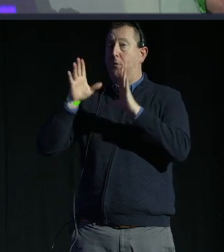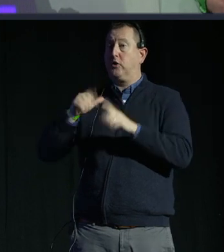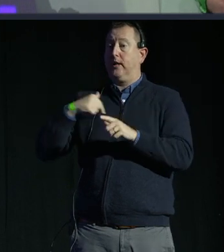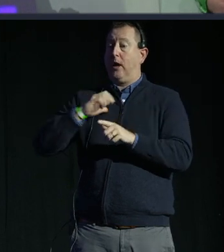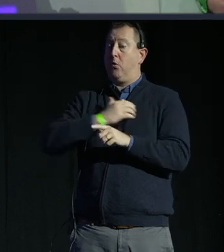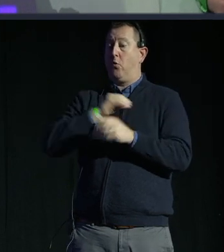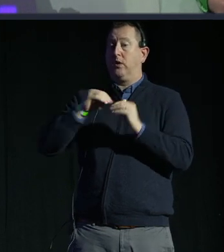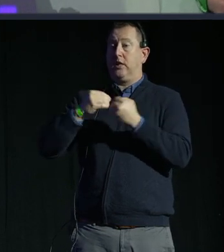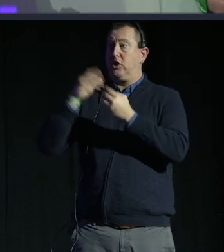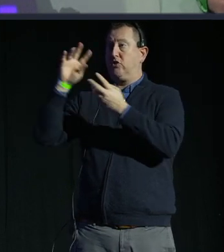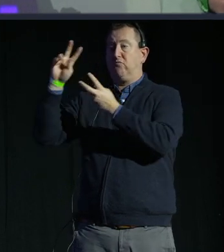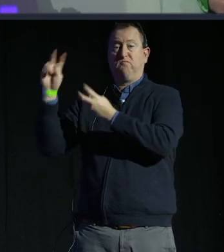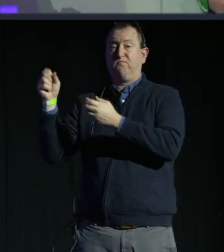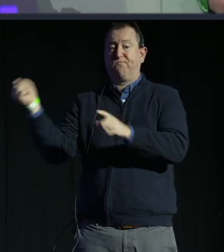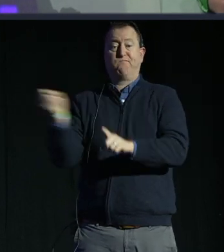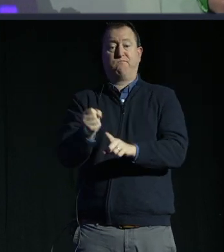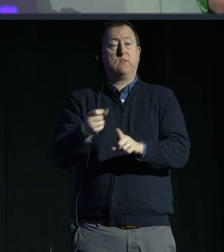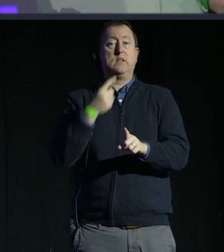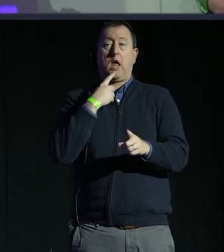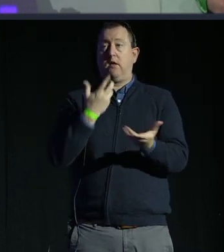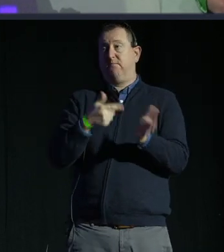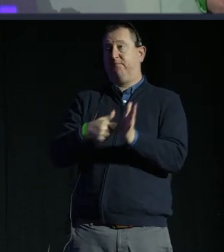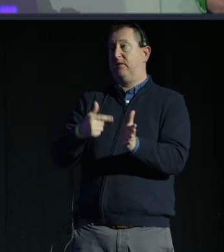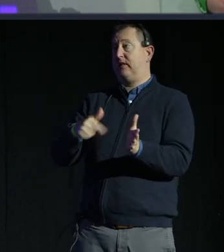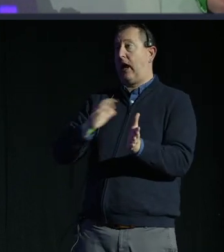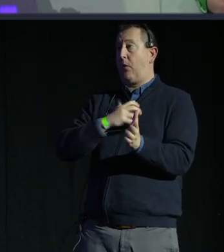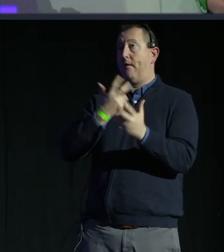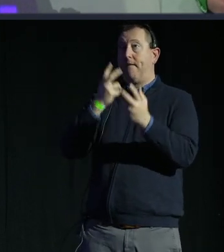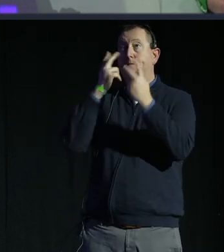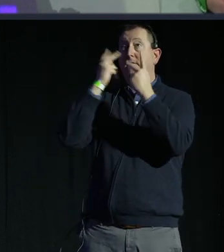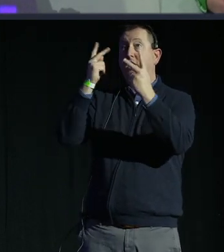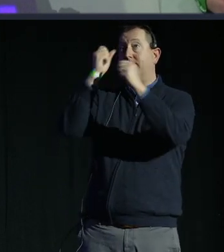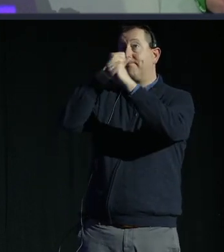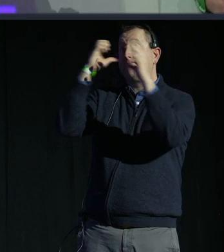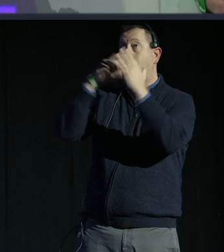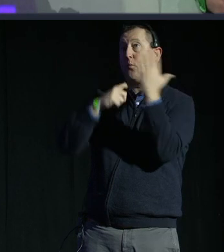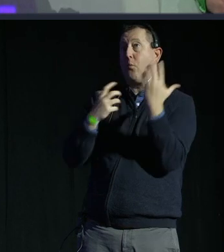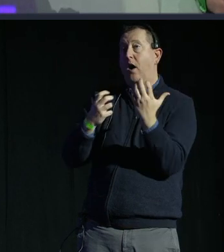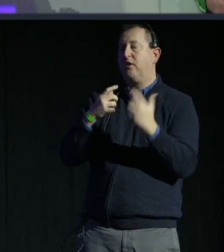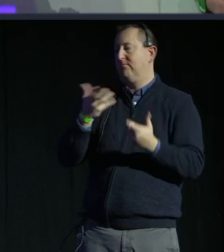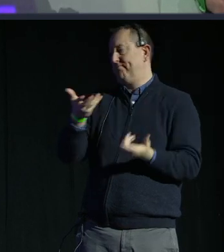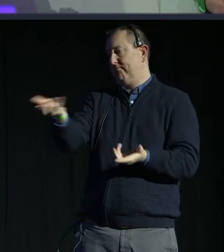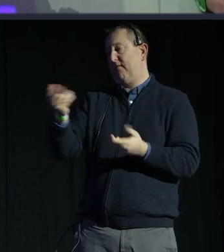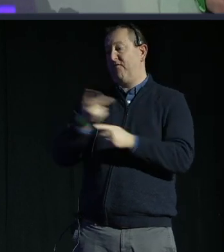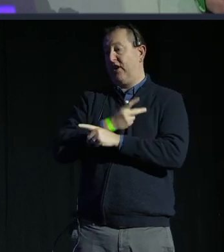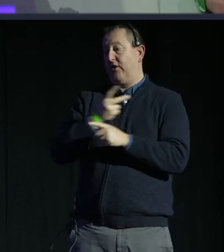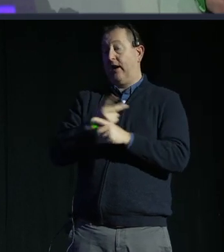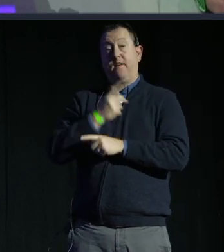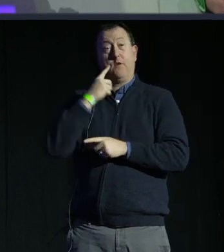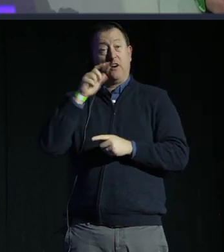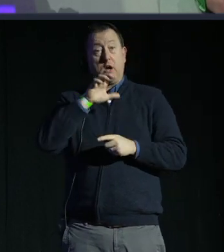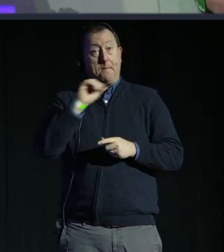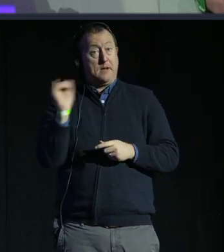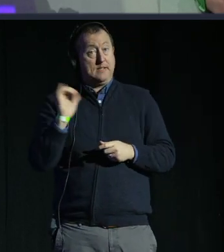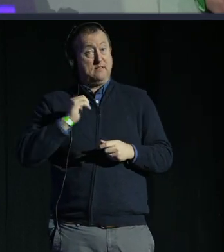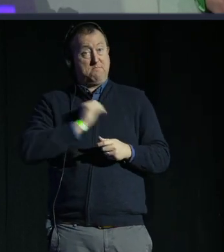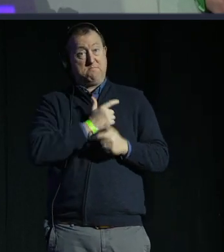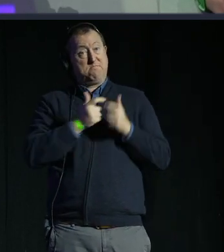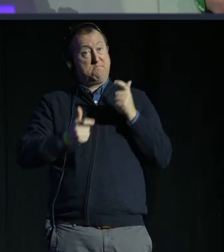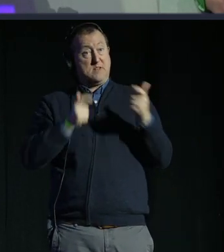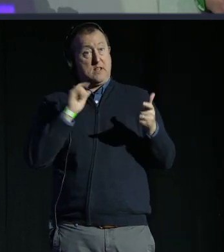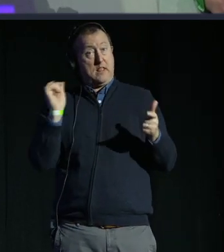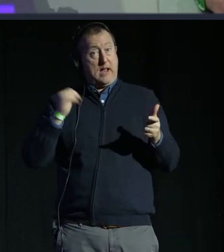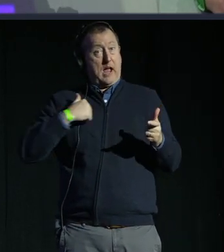and said, here's the vision, go figure out how to do it, right? Which for a company of our scale that is as risk